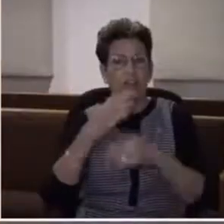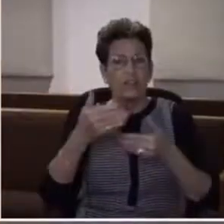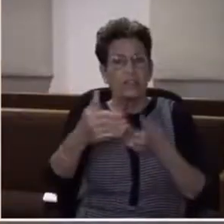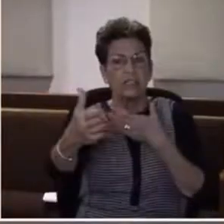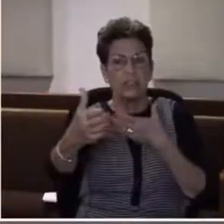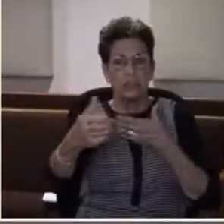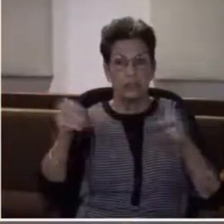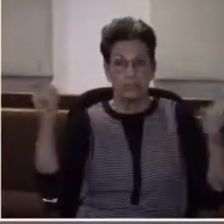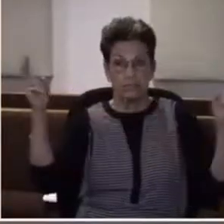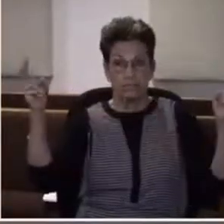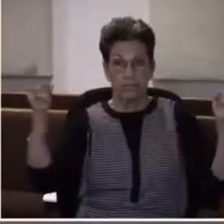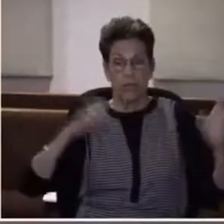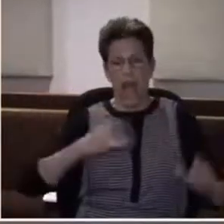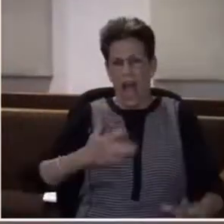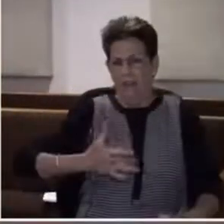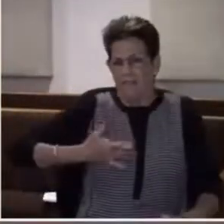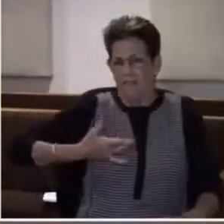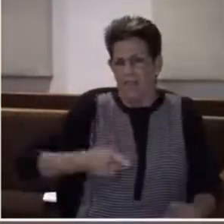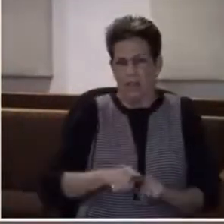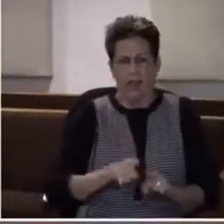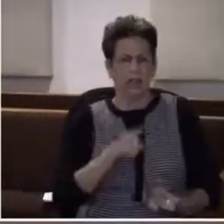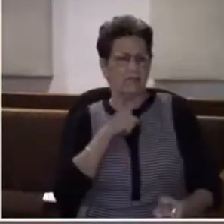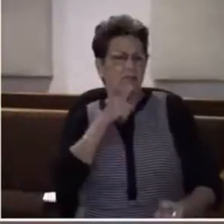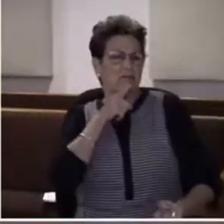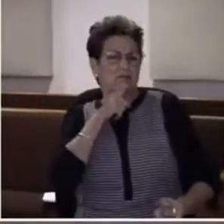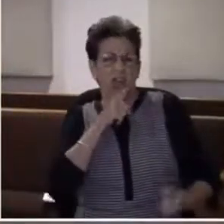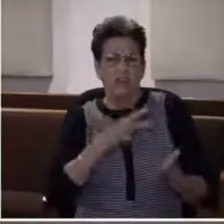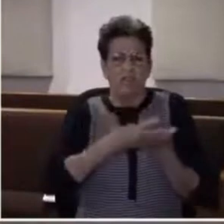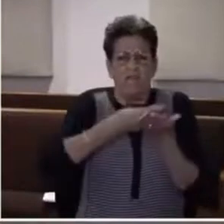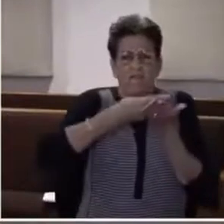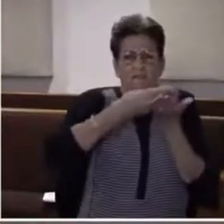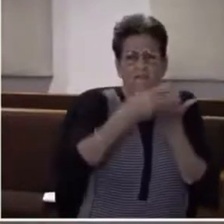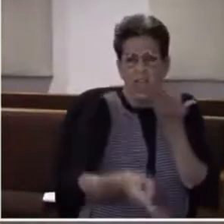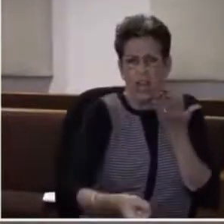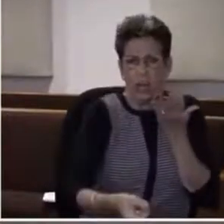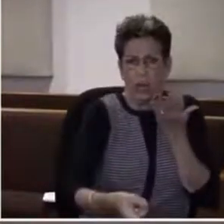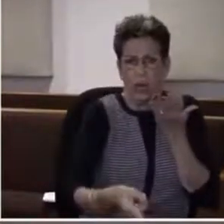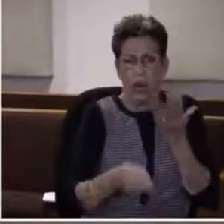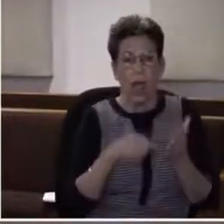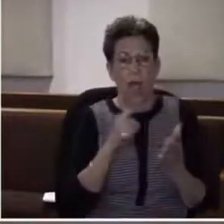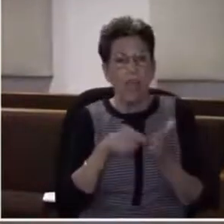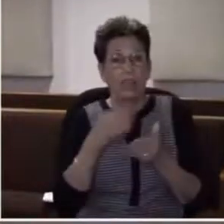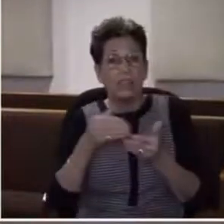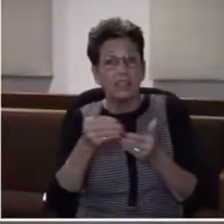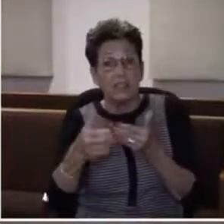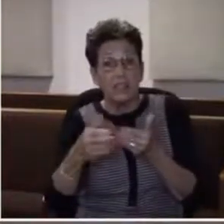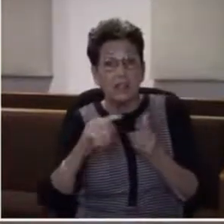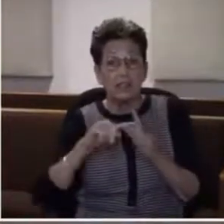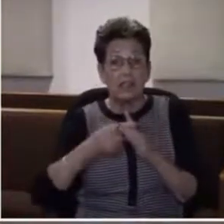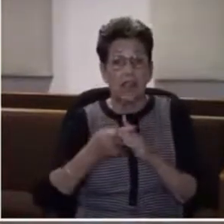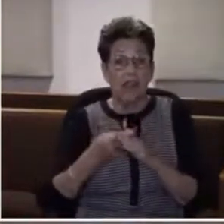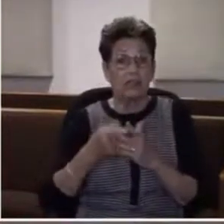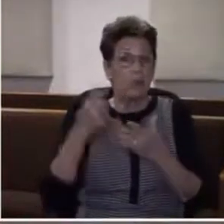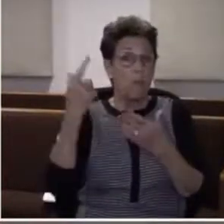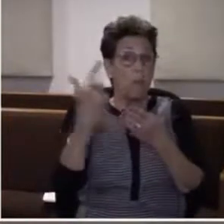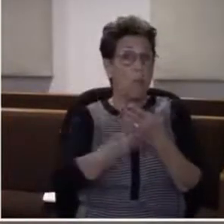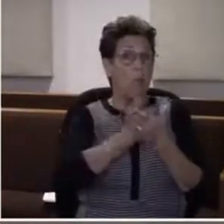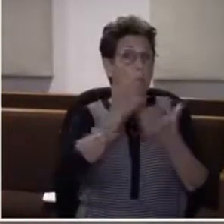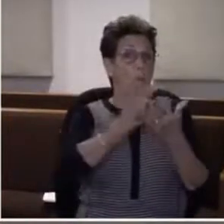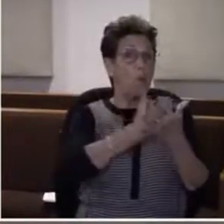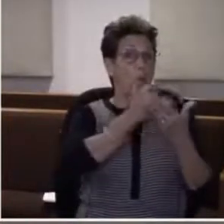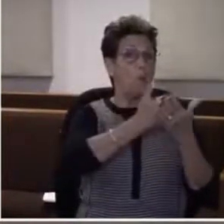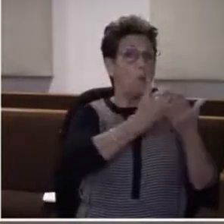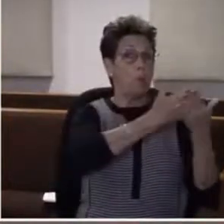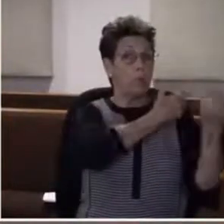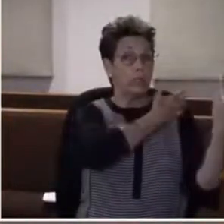Failure. And this is a series that we started weeks ago, a series that God laid on my heart, I think perfect